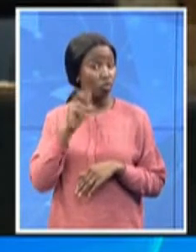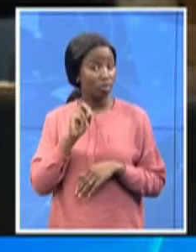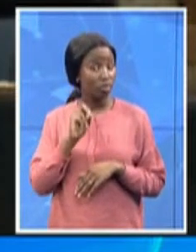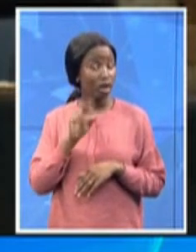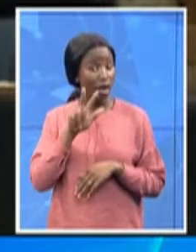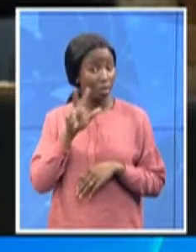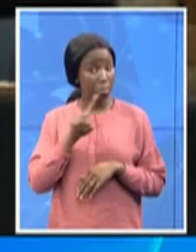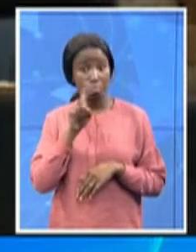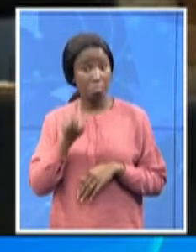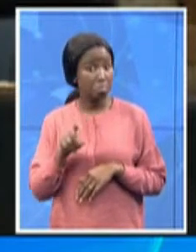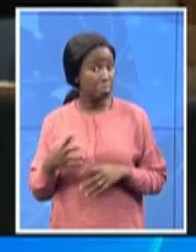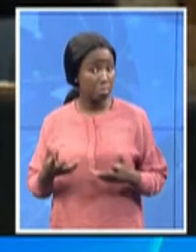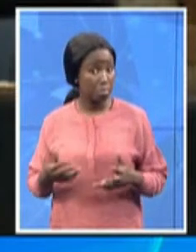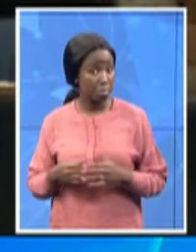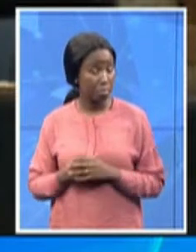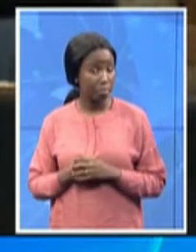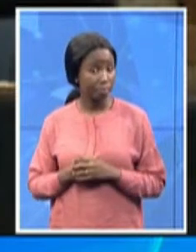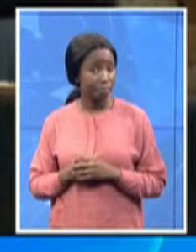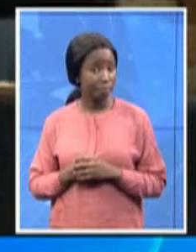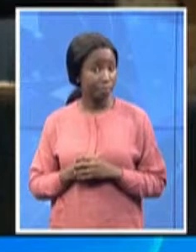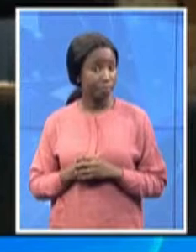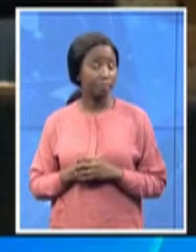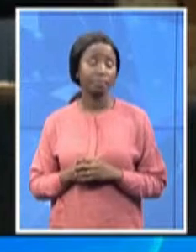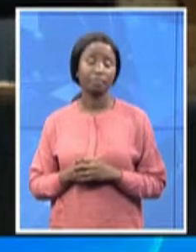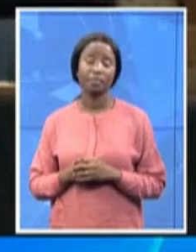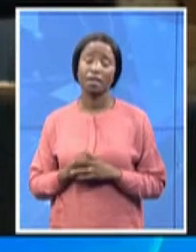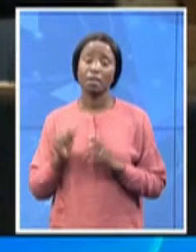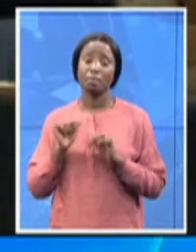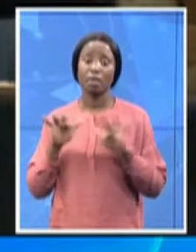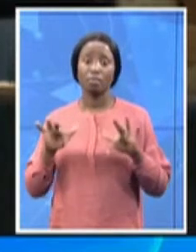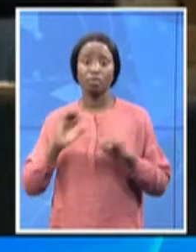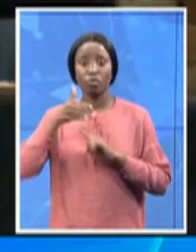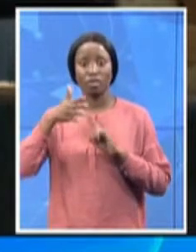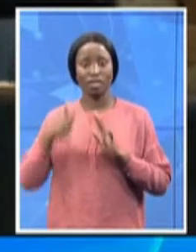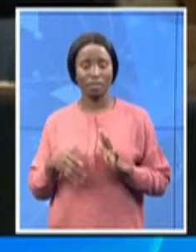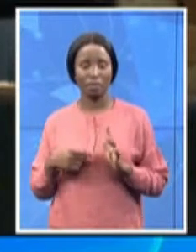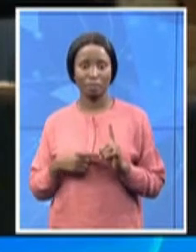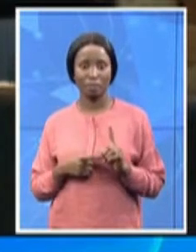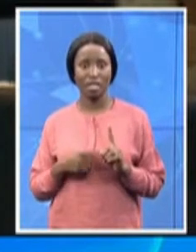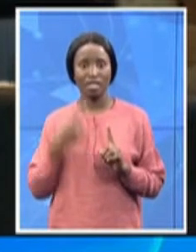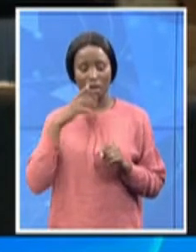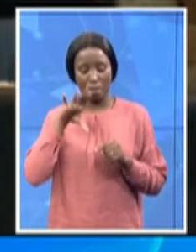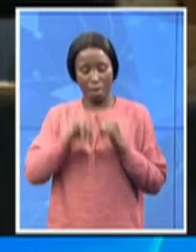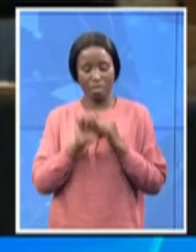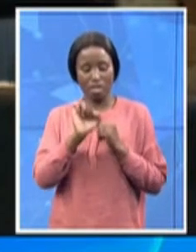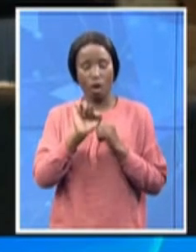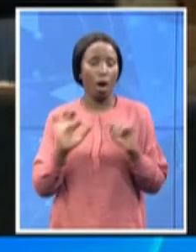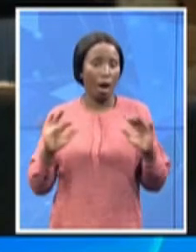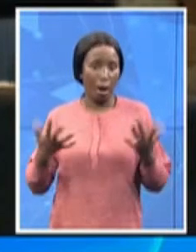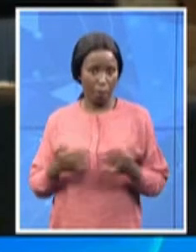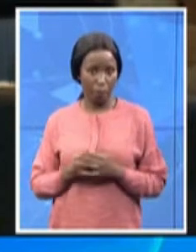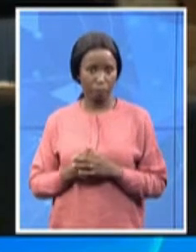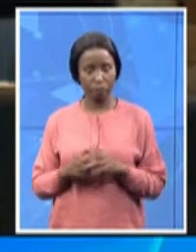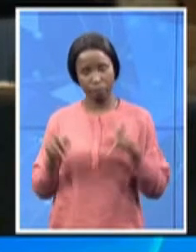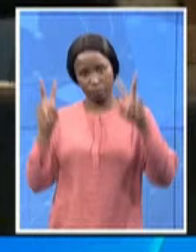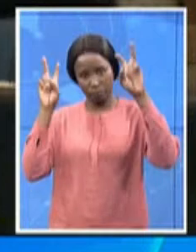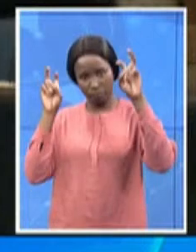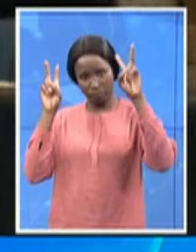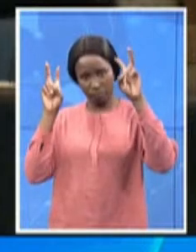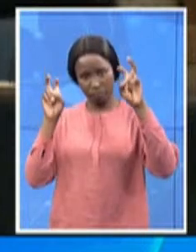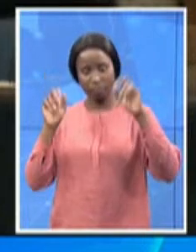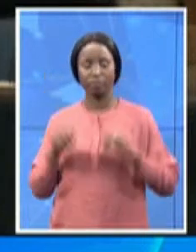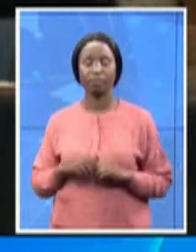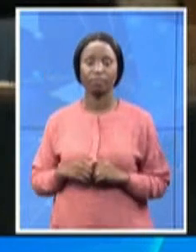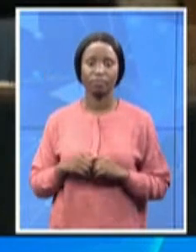The Public Protector recorded her findings in these terms, open quote, "President Ramaphosa